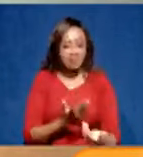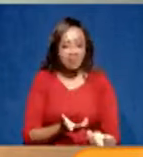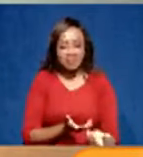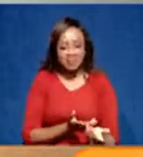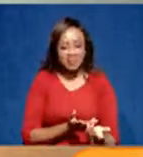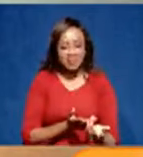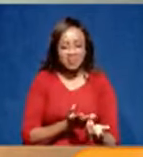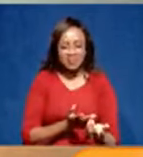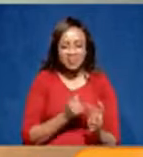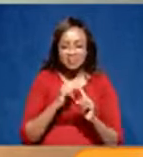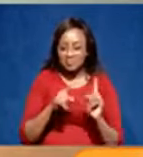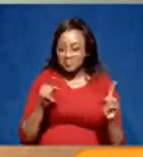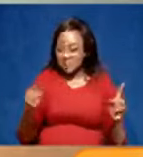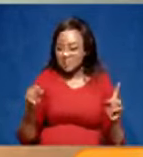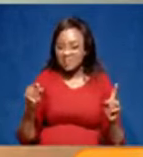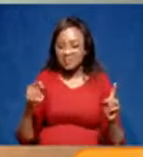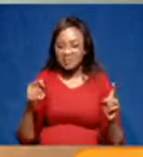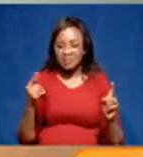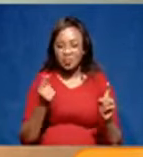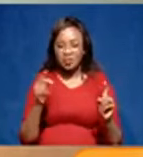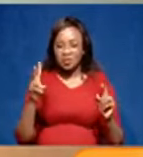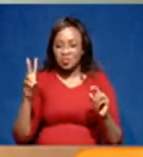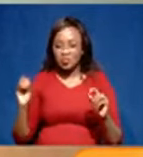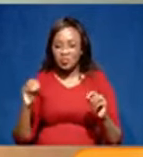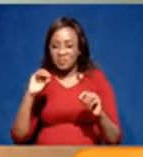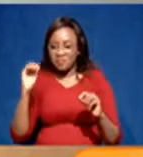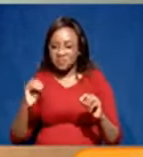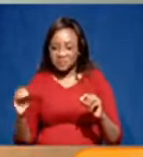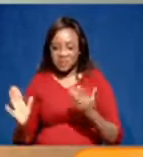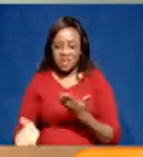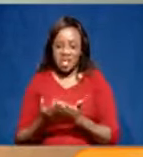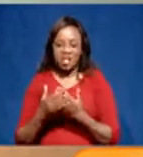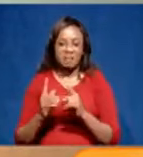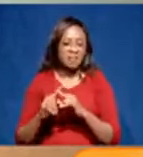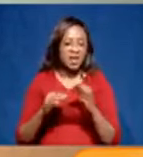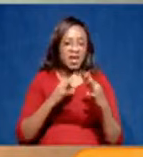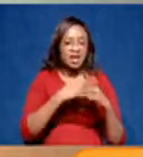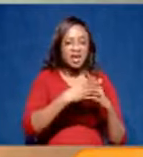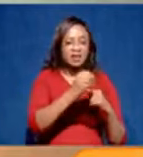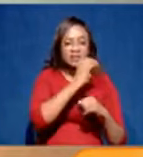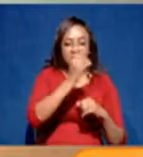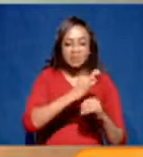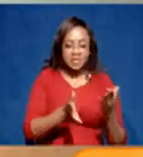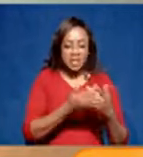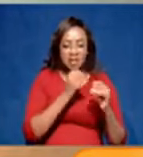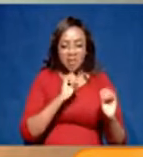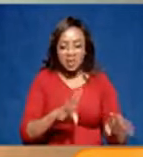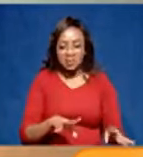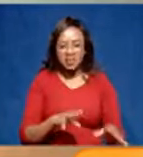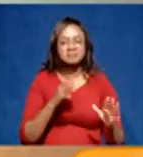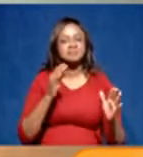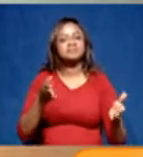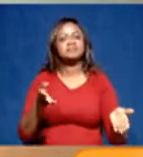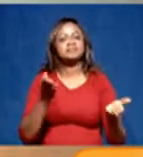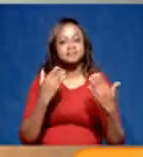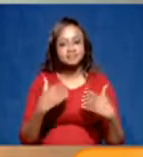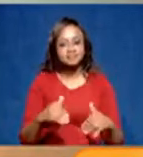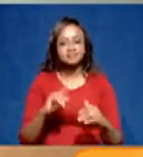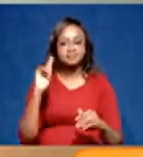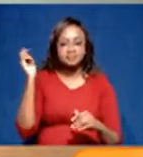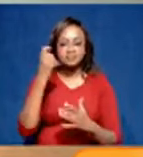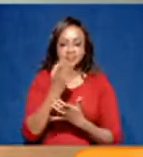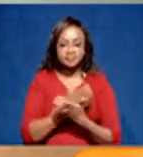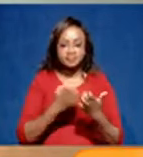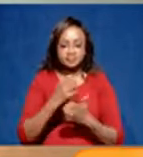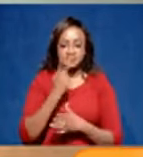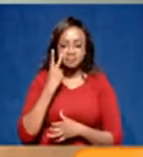for the 20% and not the 80%. While you look at the Kenyan economy right now, I want to confidently say that it's actually